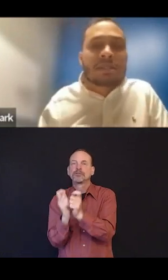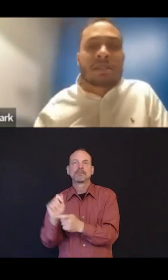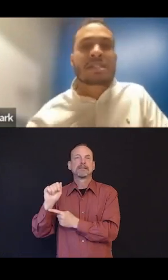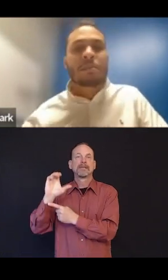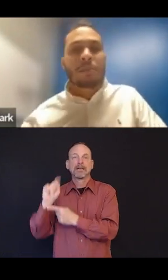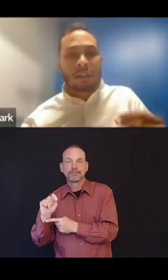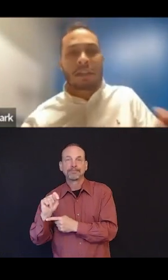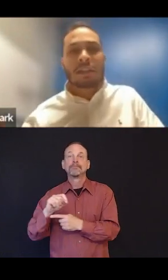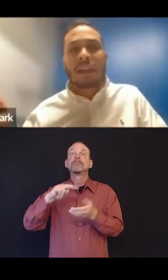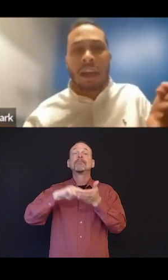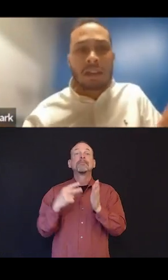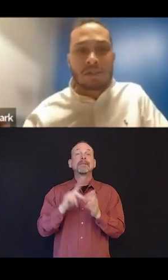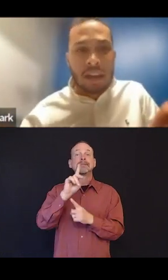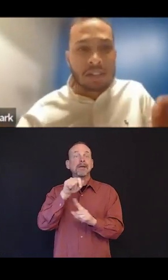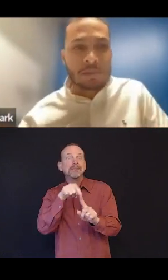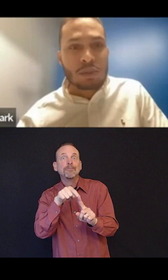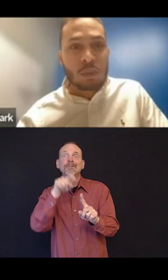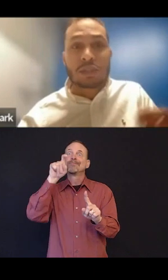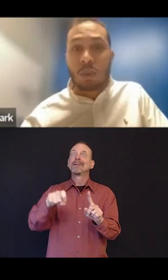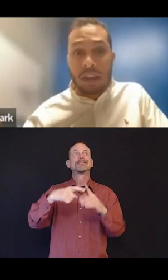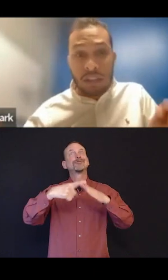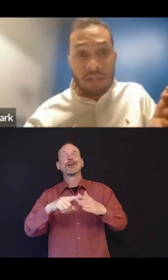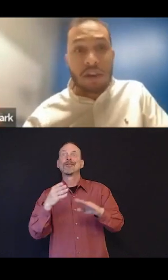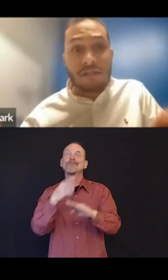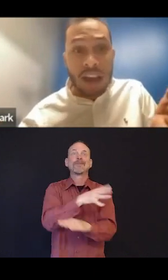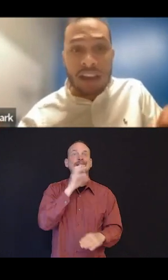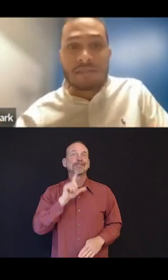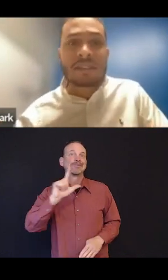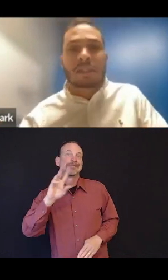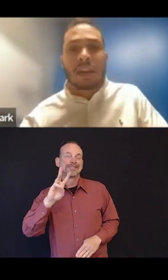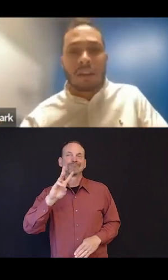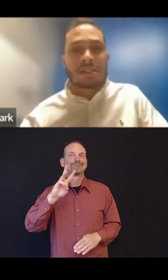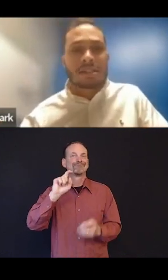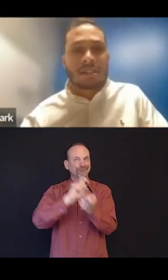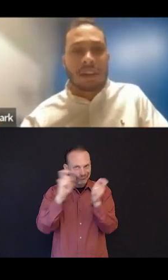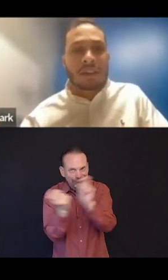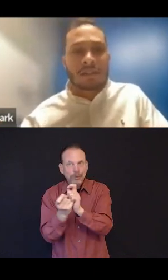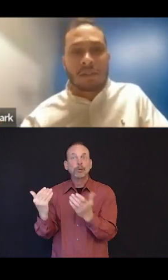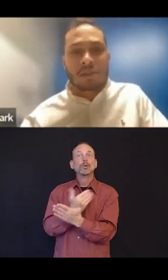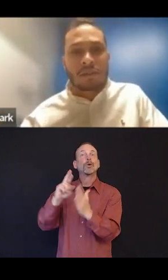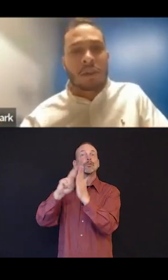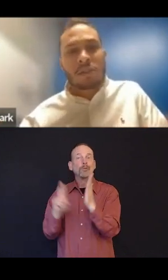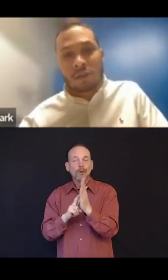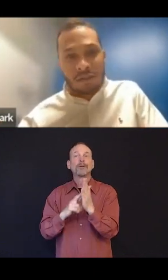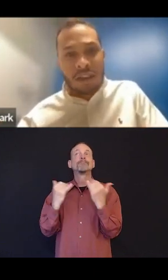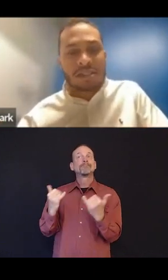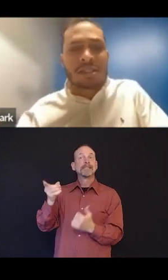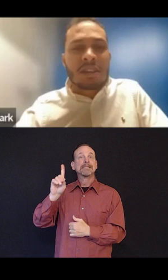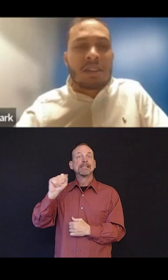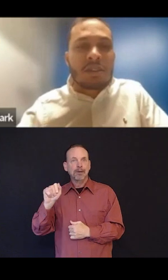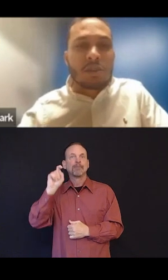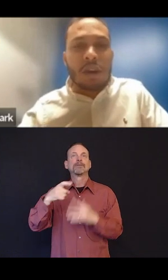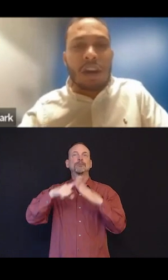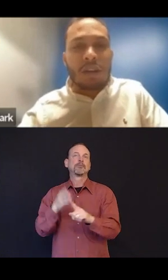injuries, typically that age range is between 20 and 35, but there is a future for those of